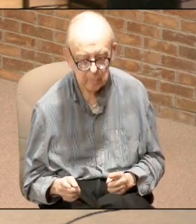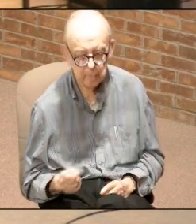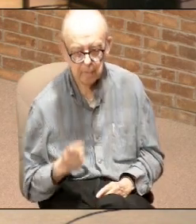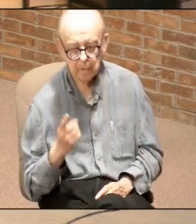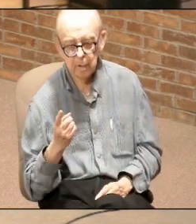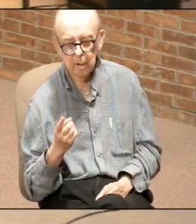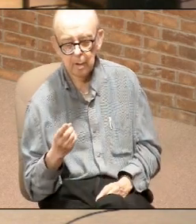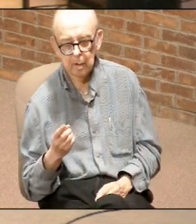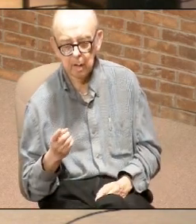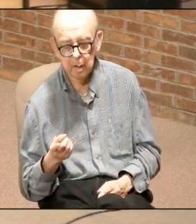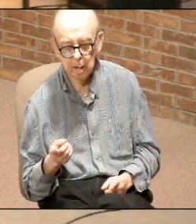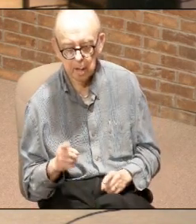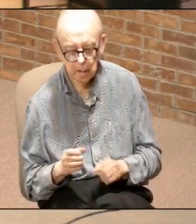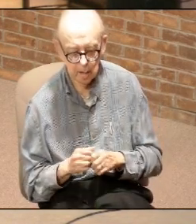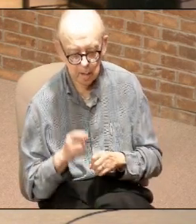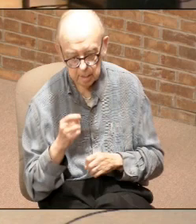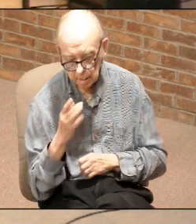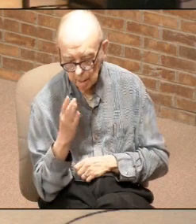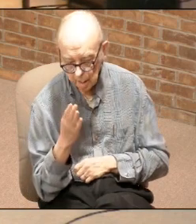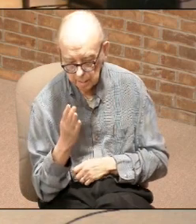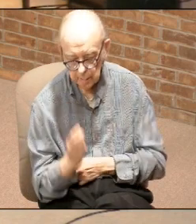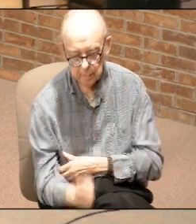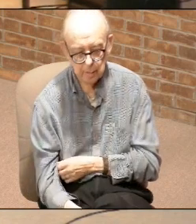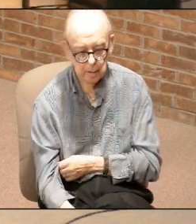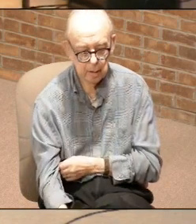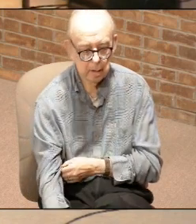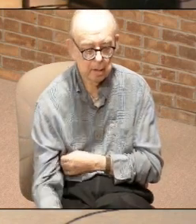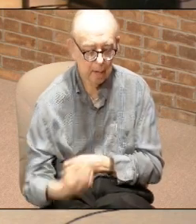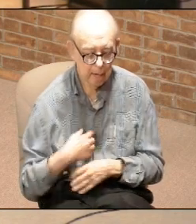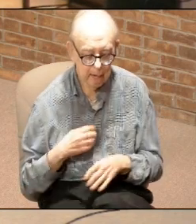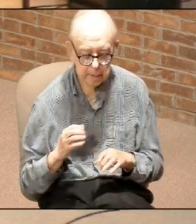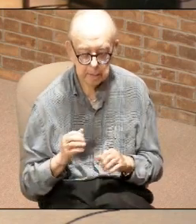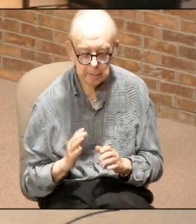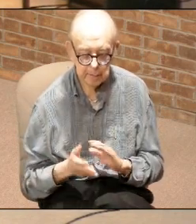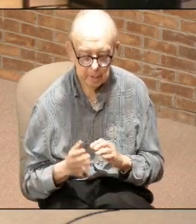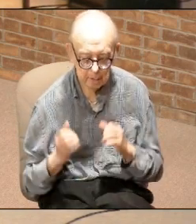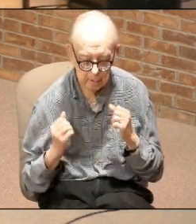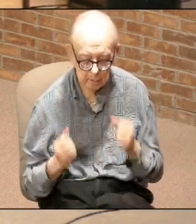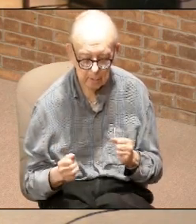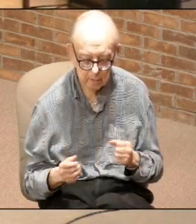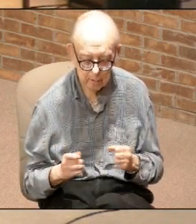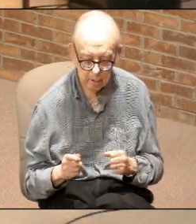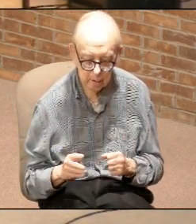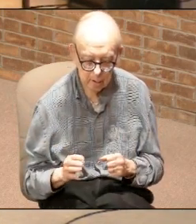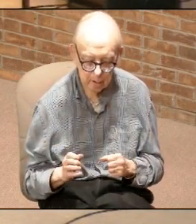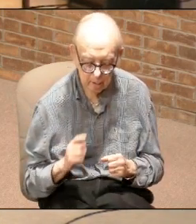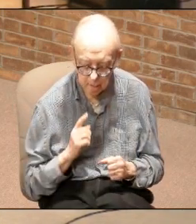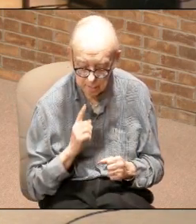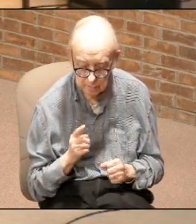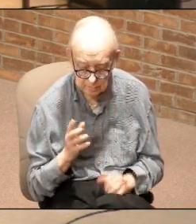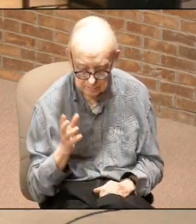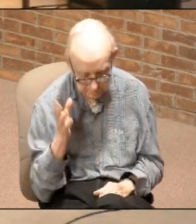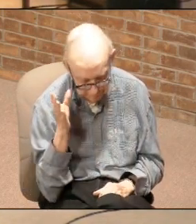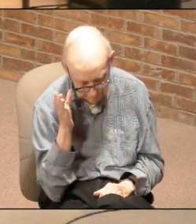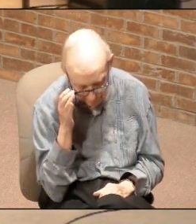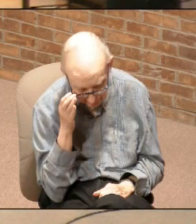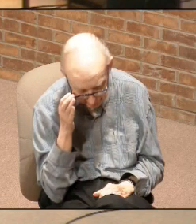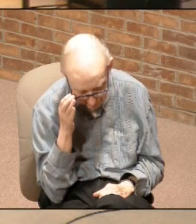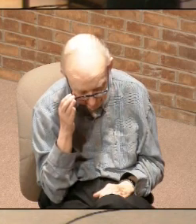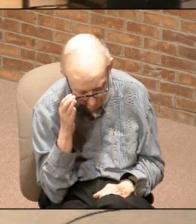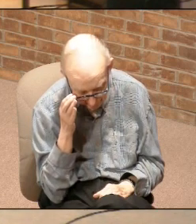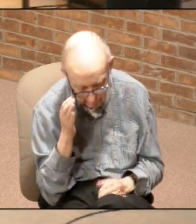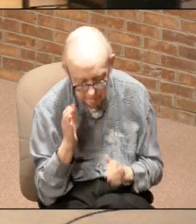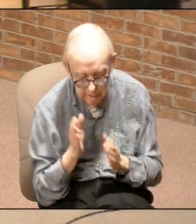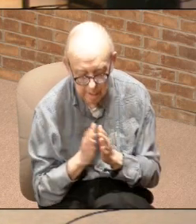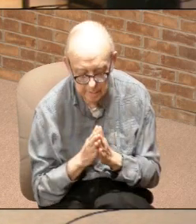understanding that with him i can be strong oxen are also stubborn ask